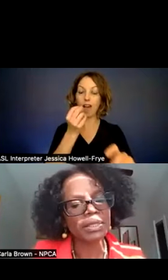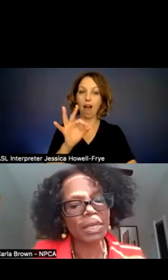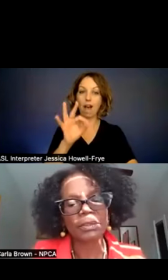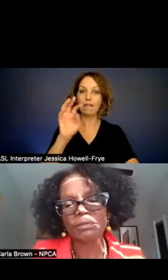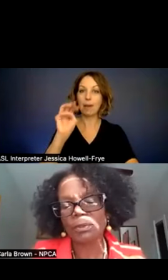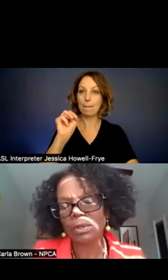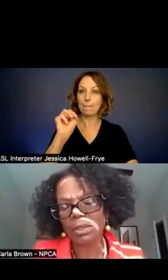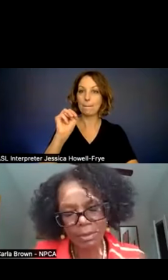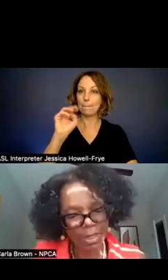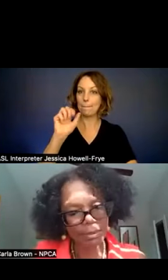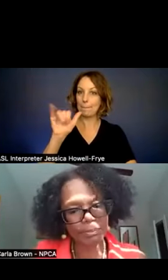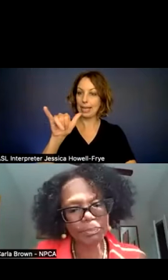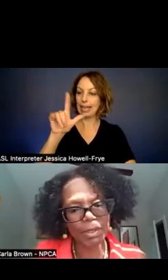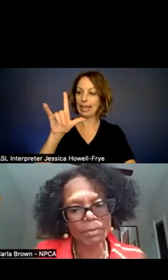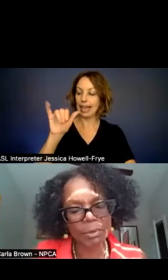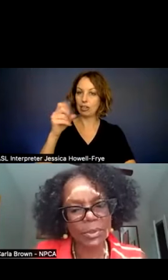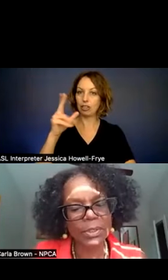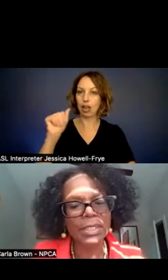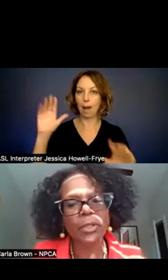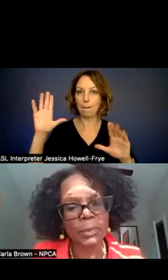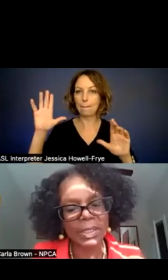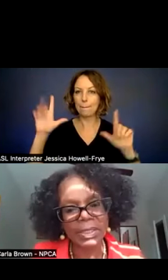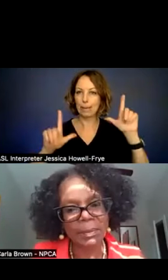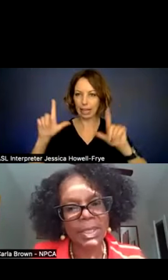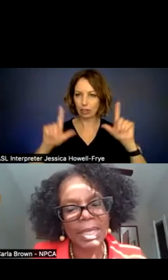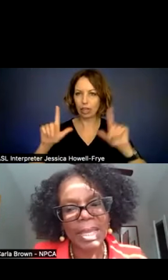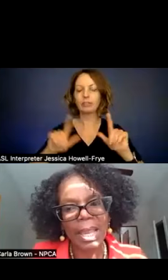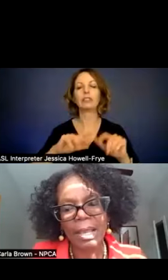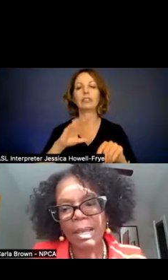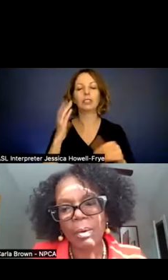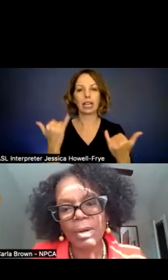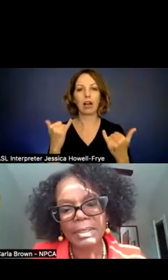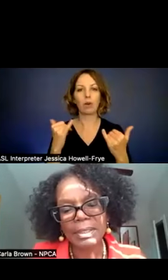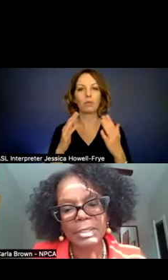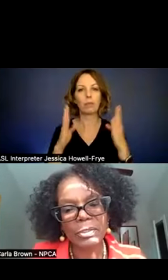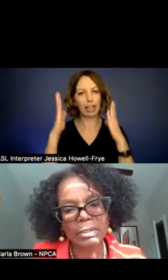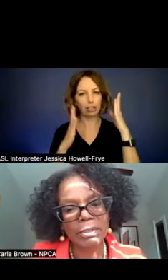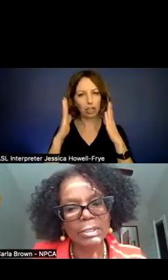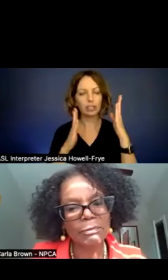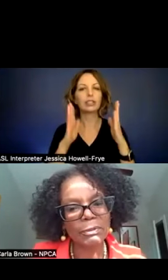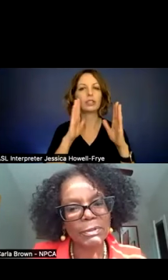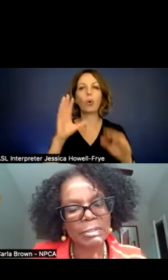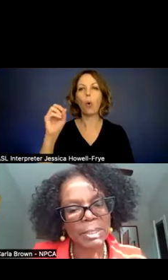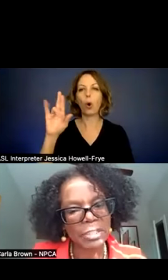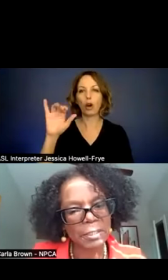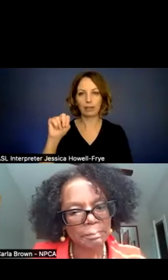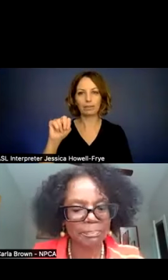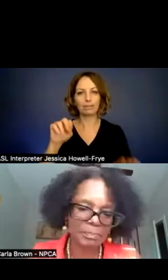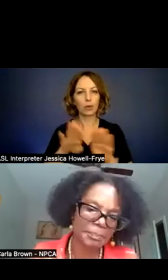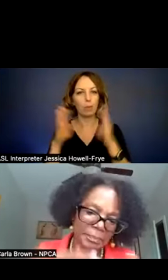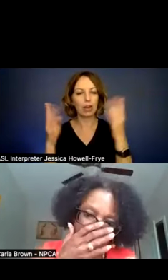Again, it is an honor for to be the one that's opening this up. Orrin, can you start the video for the Friends of